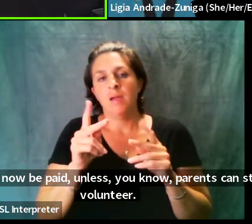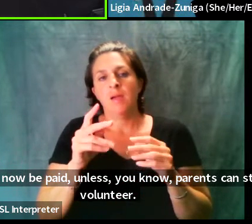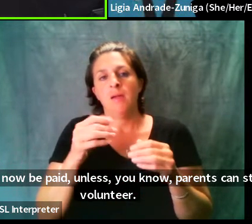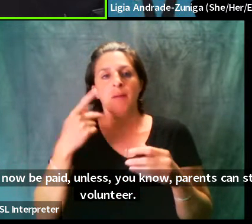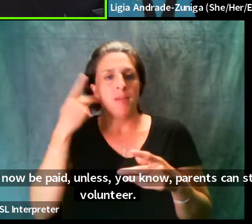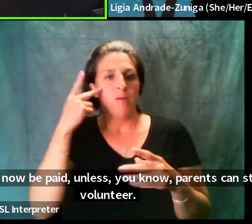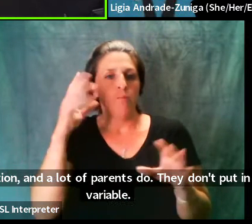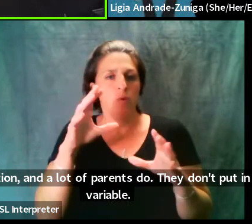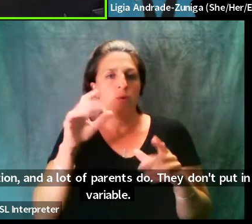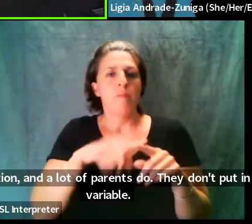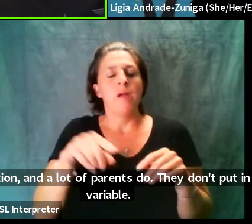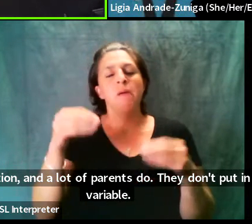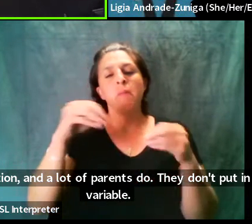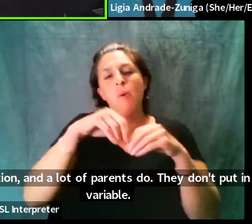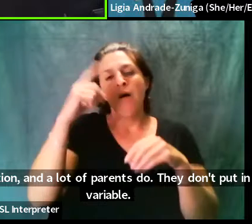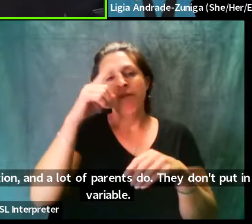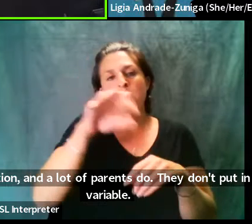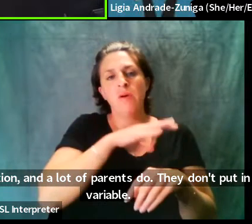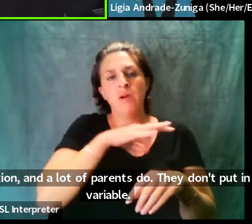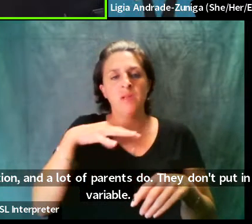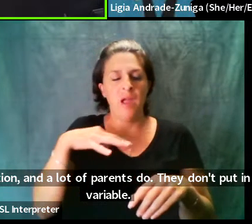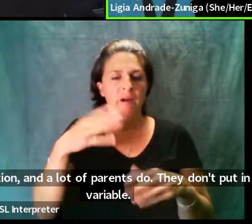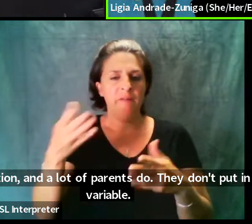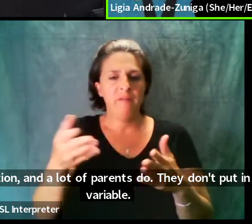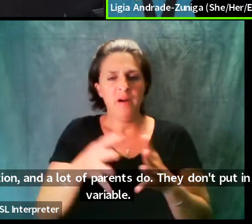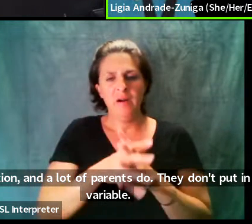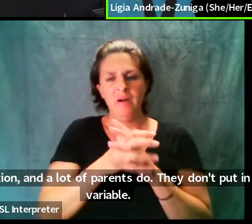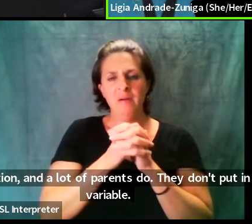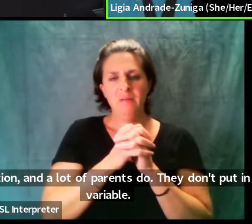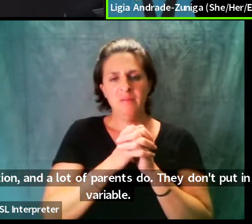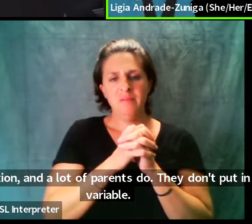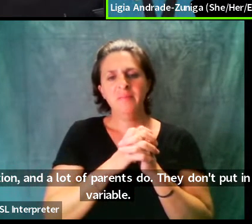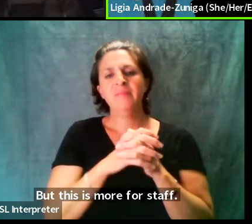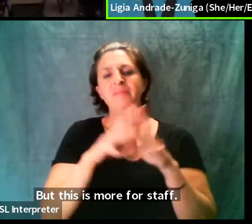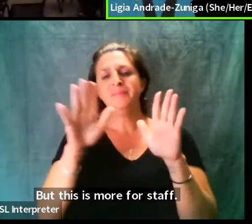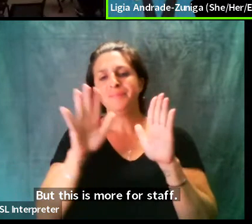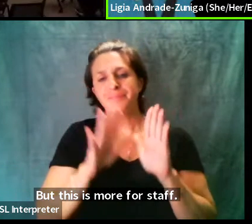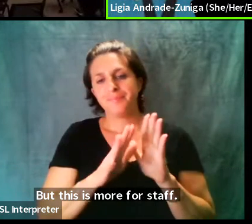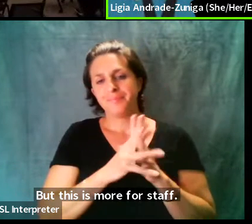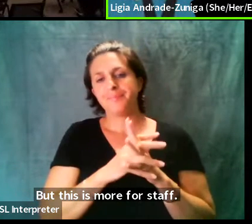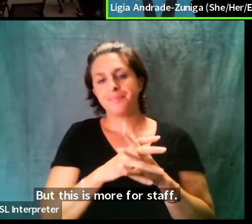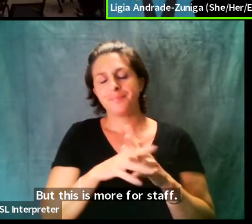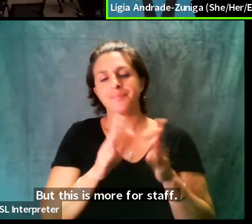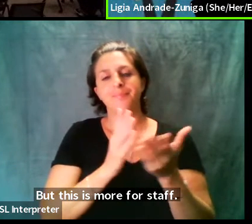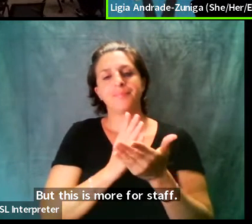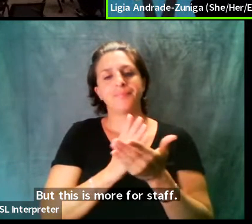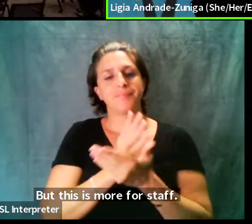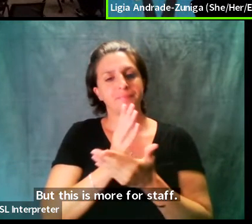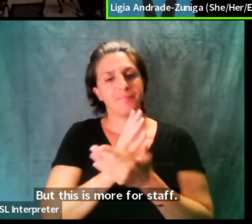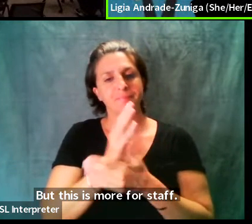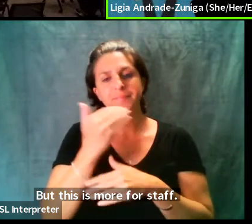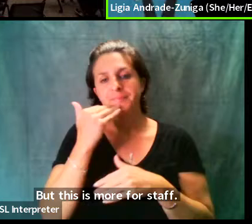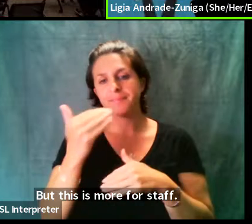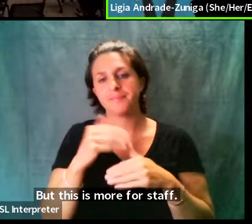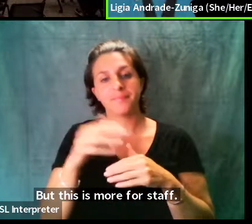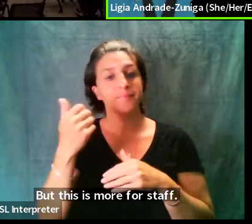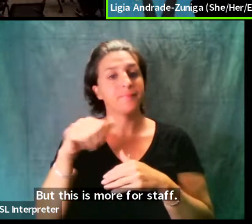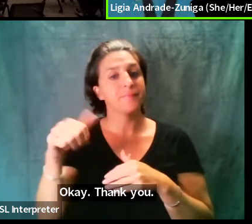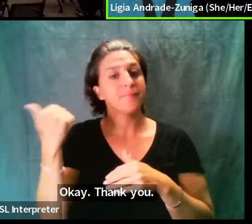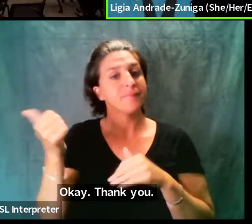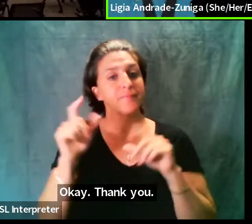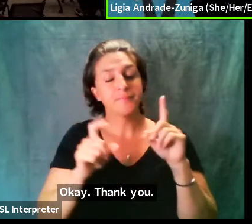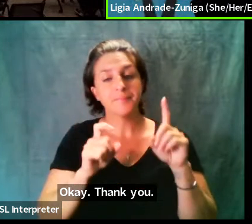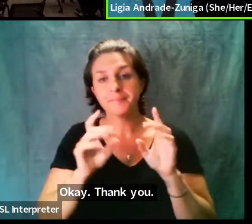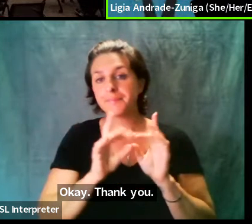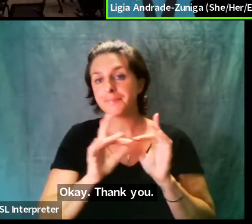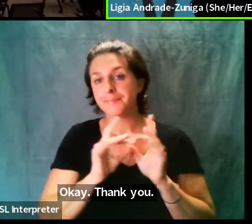this is more for staff. Great. Okay, thank you. Any other questions or